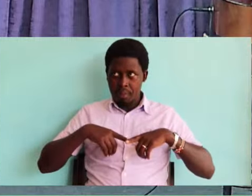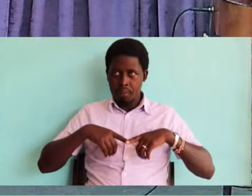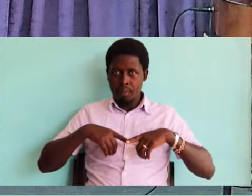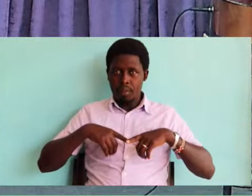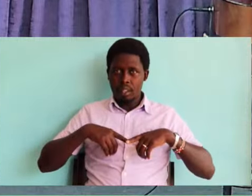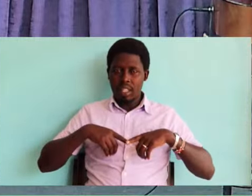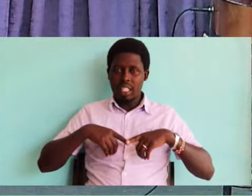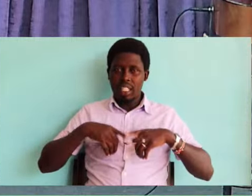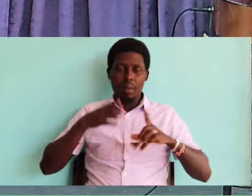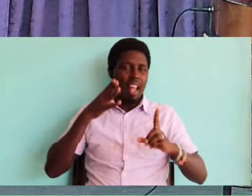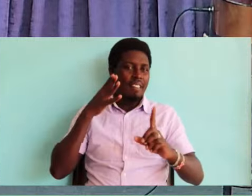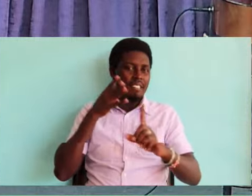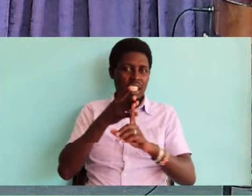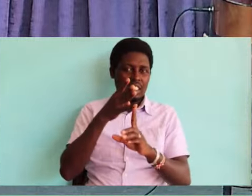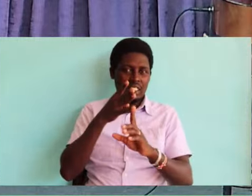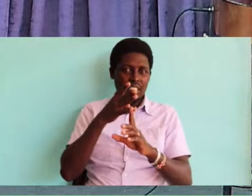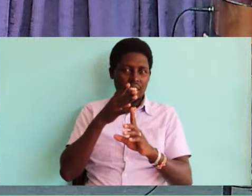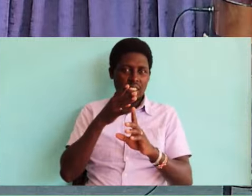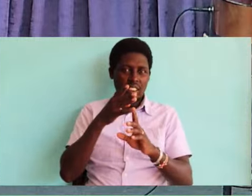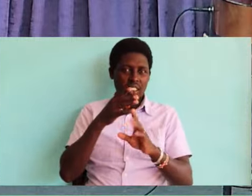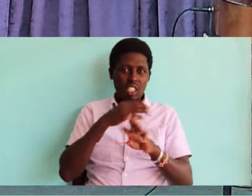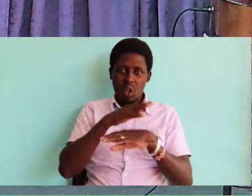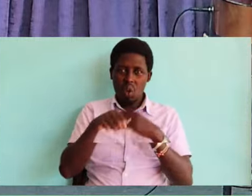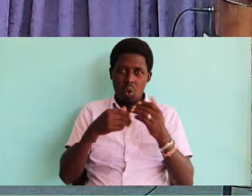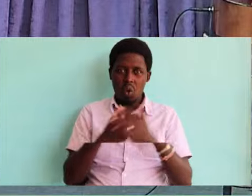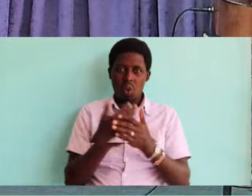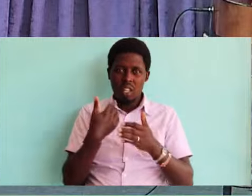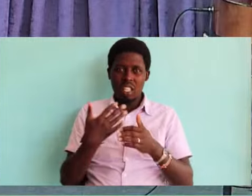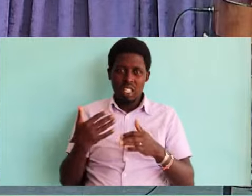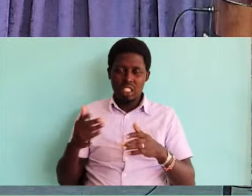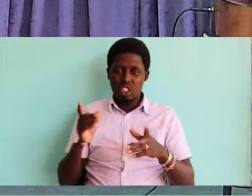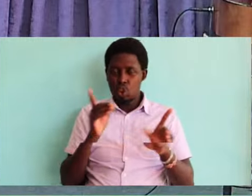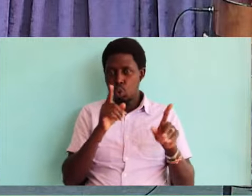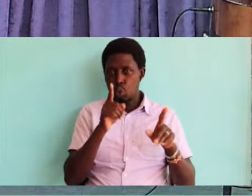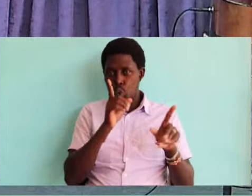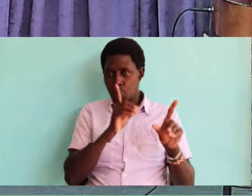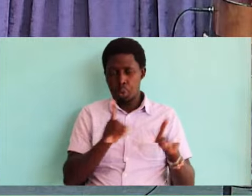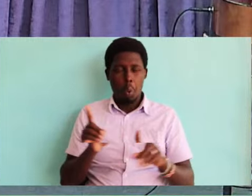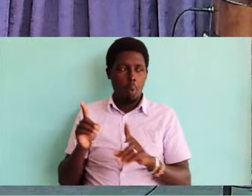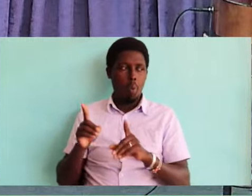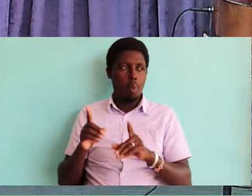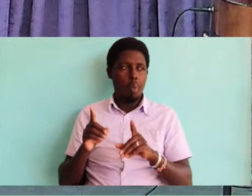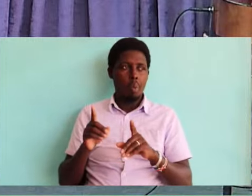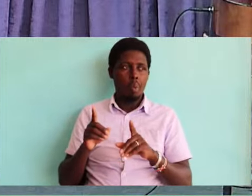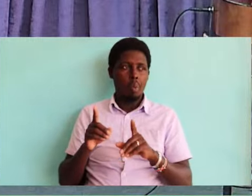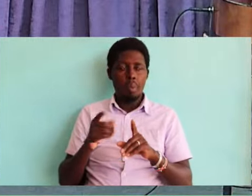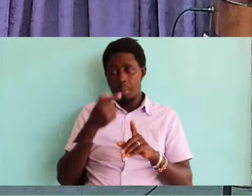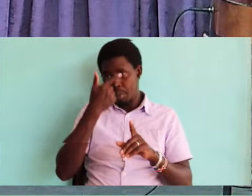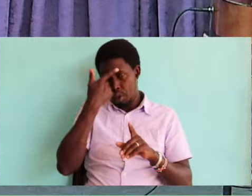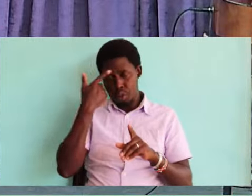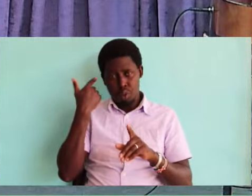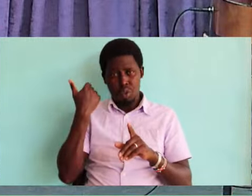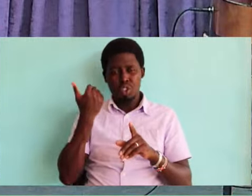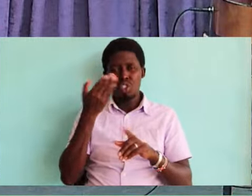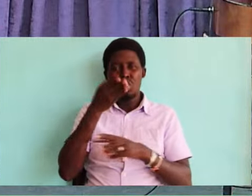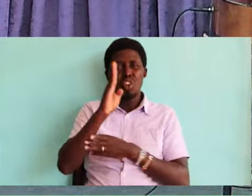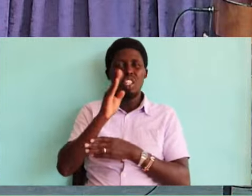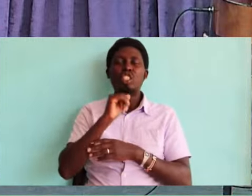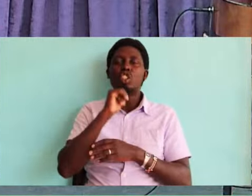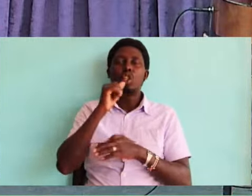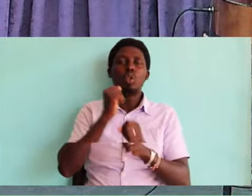it will affect everything that you are doing. Because God is not working in your